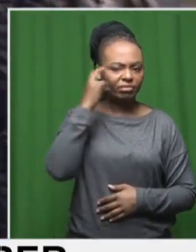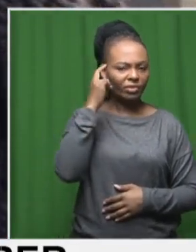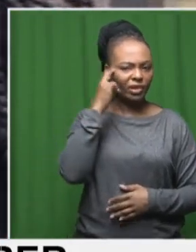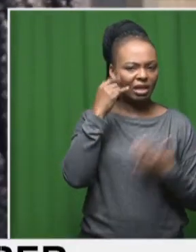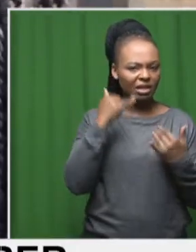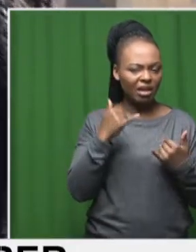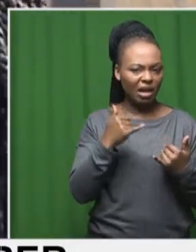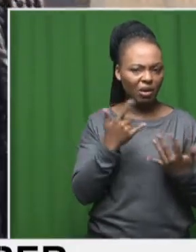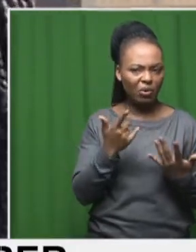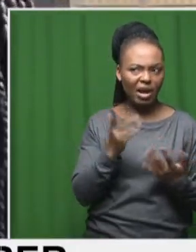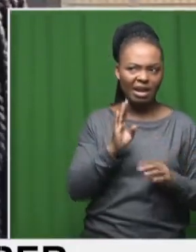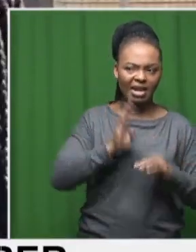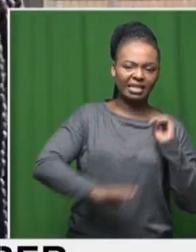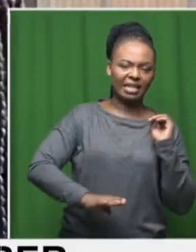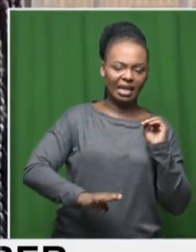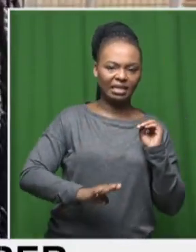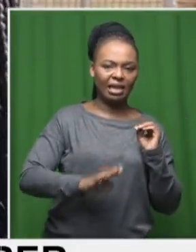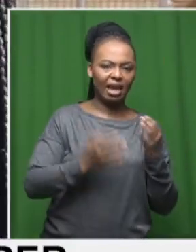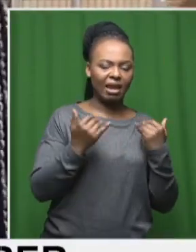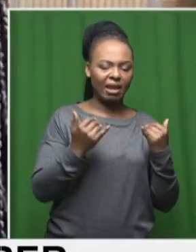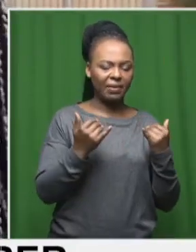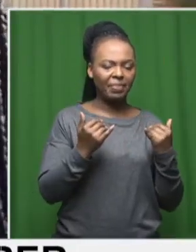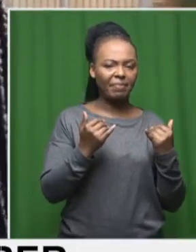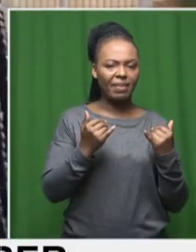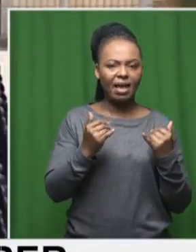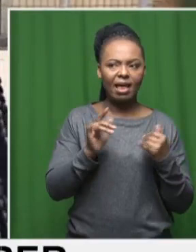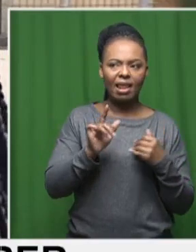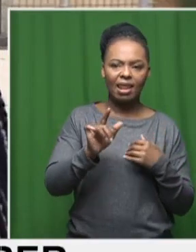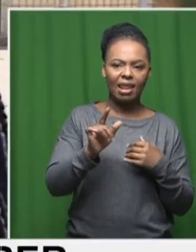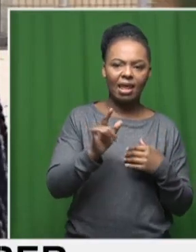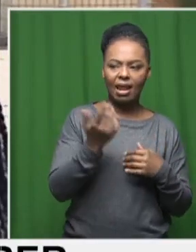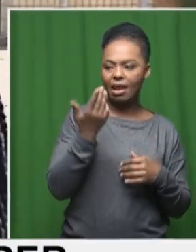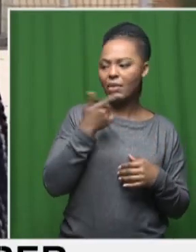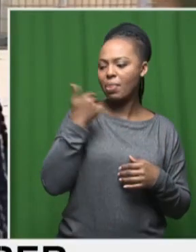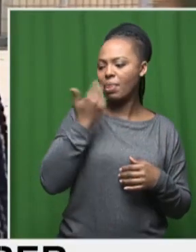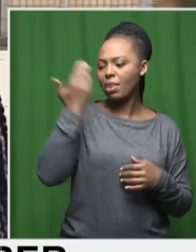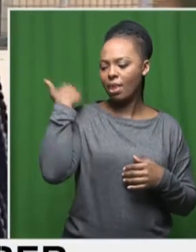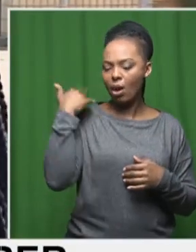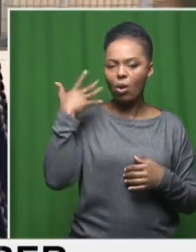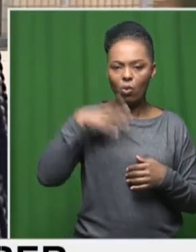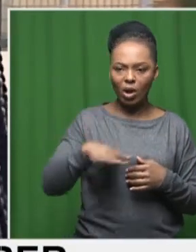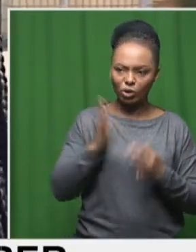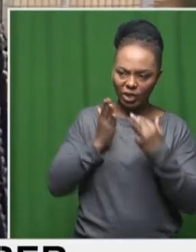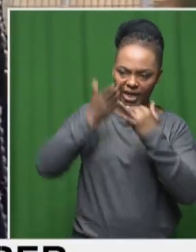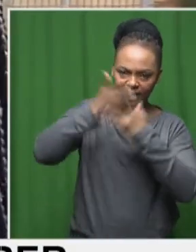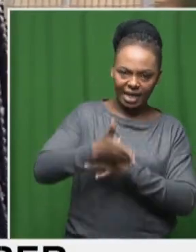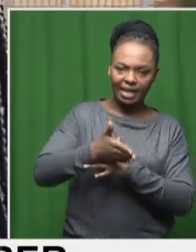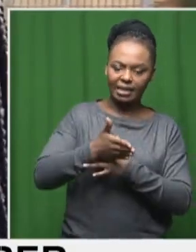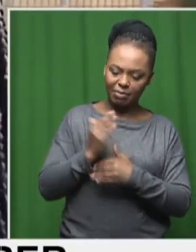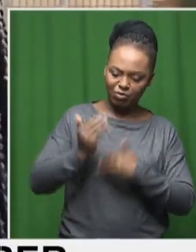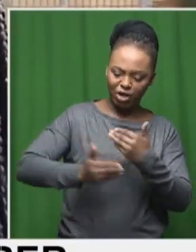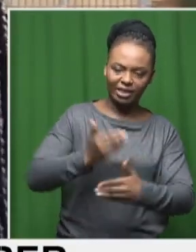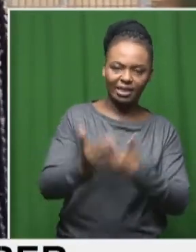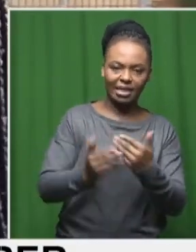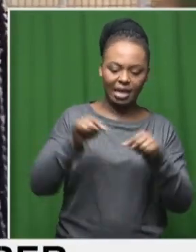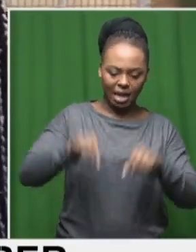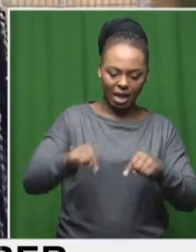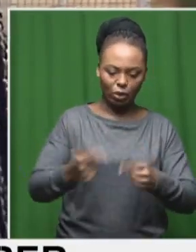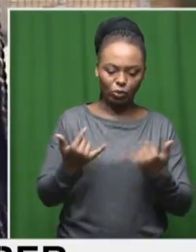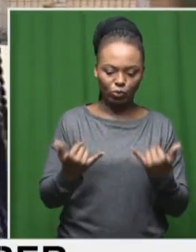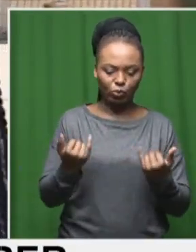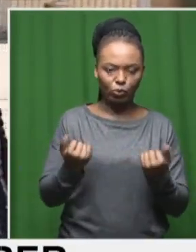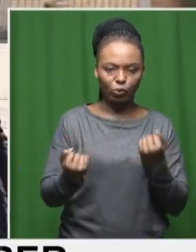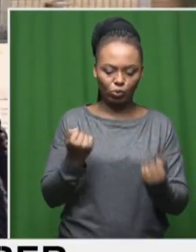the issue of litigation. The latest was in wanting to interdict these proceedings here today, in that he believed that he